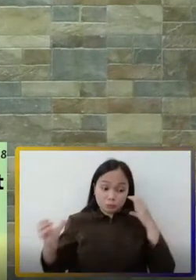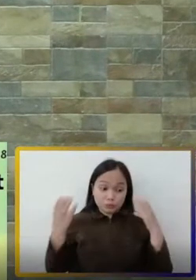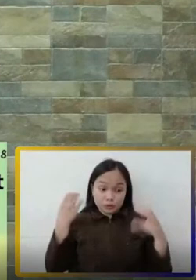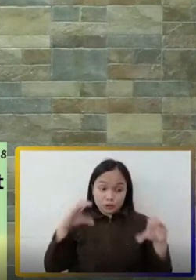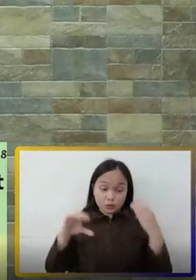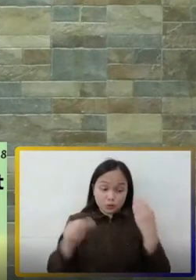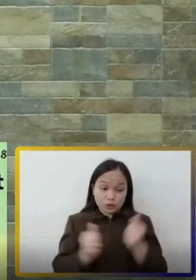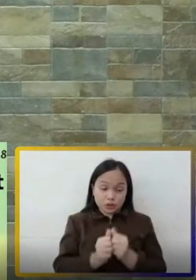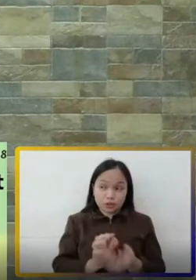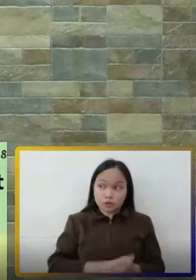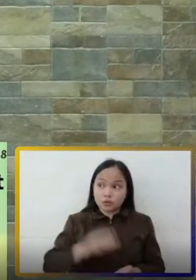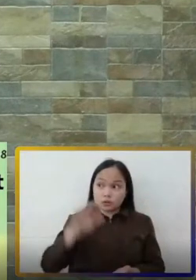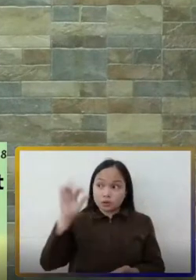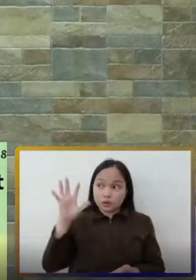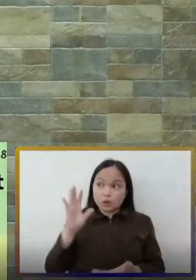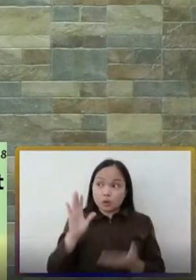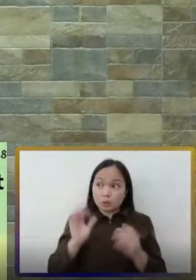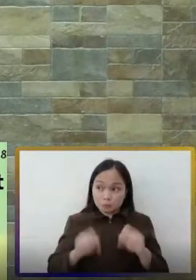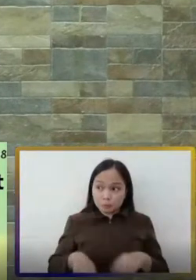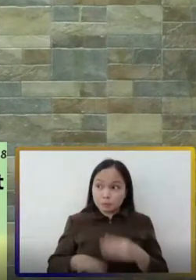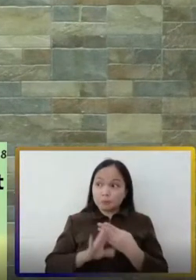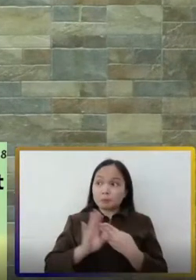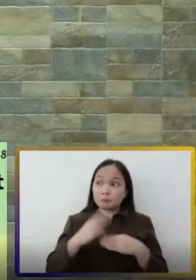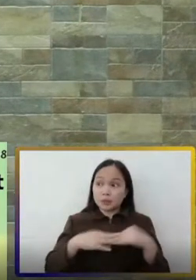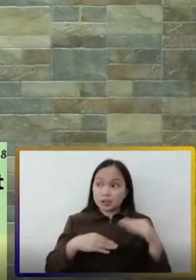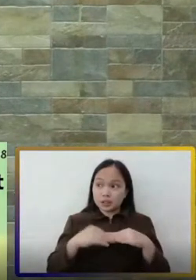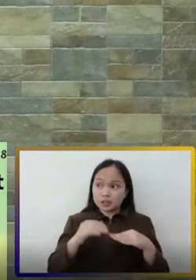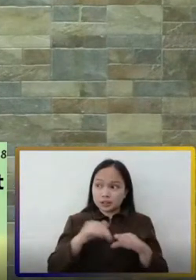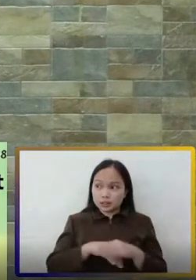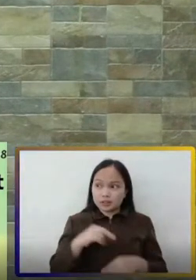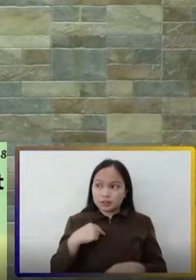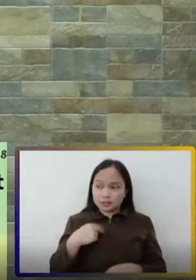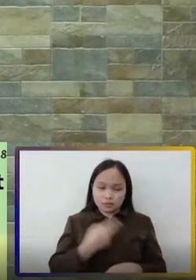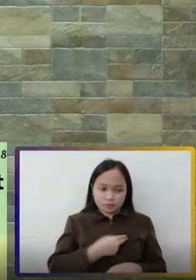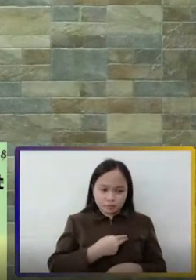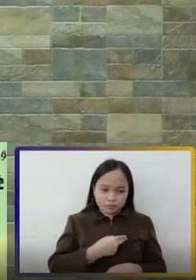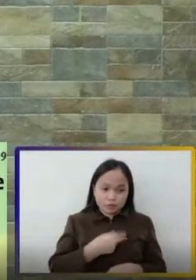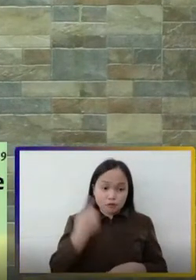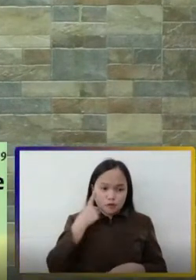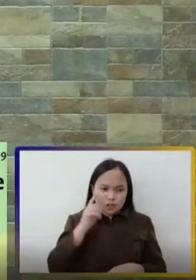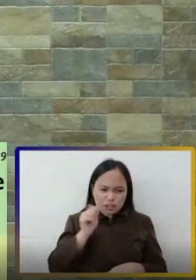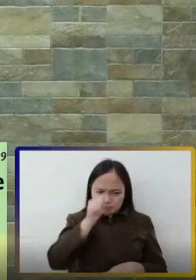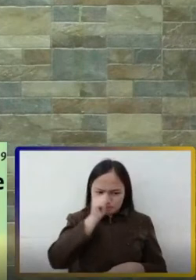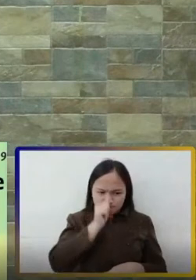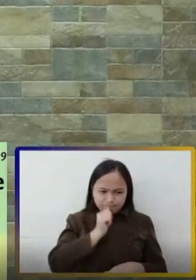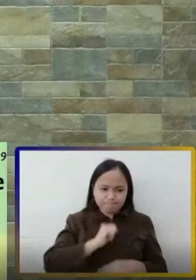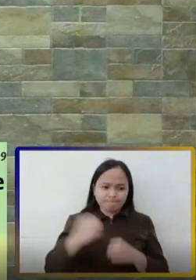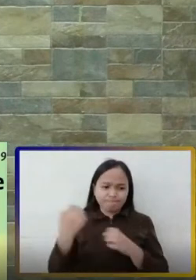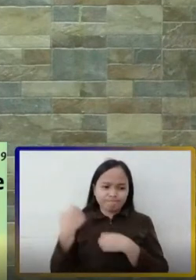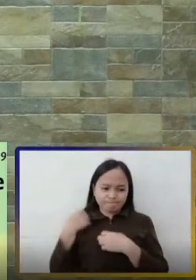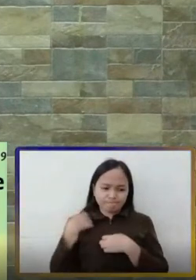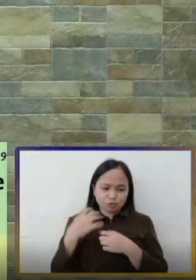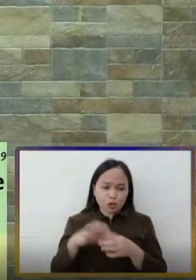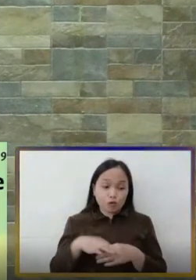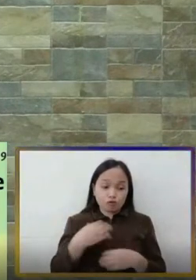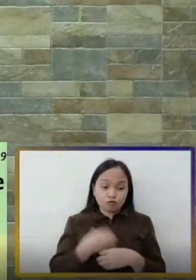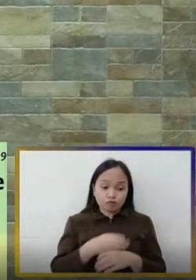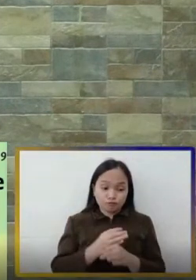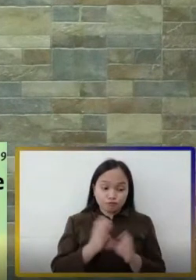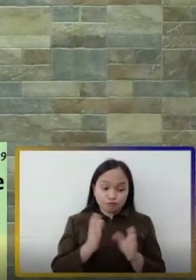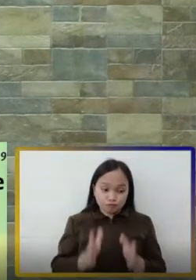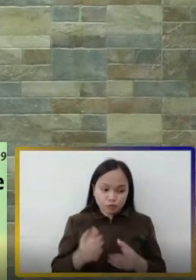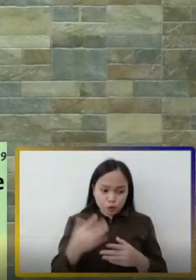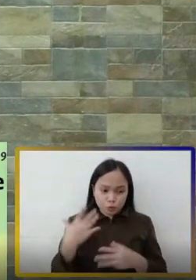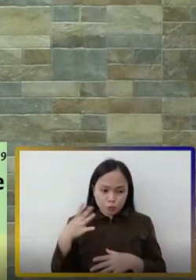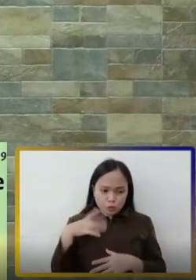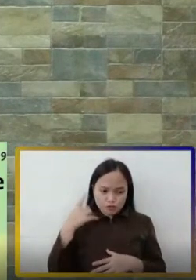with the glory which shall be revealed in us. All right? For the earnest expectation of the creature waited for